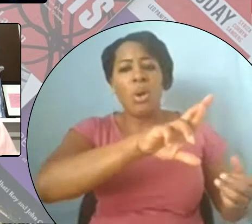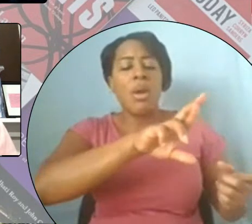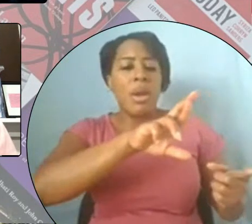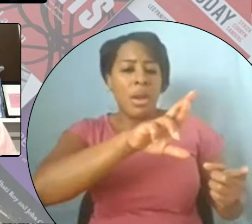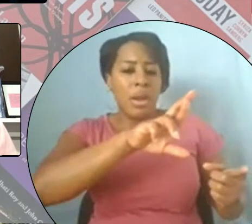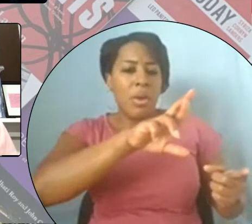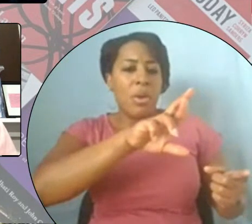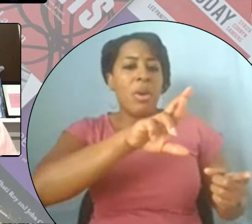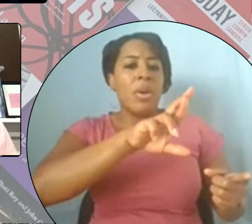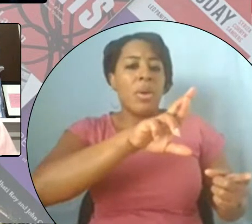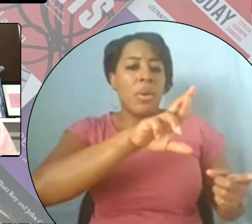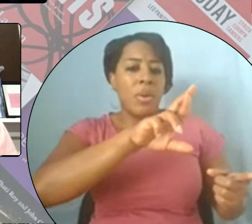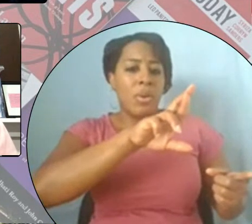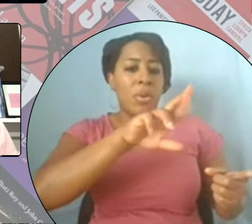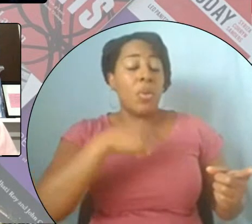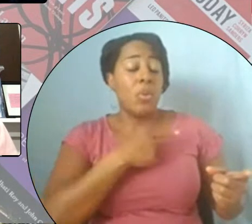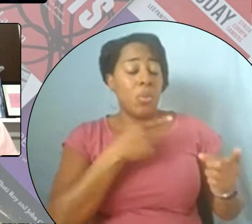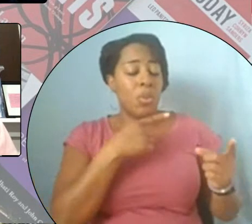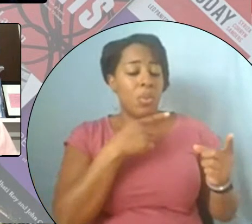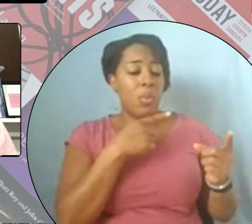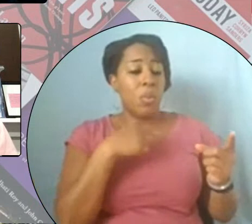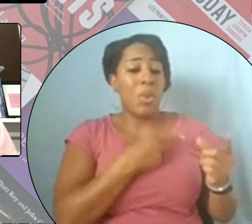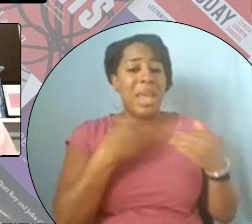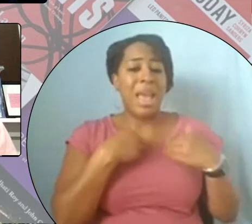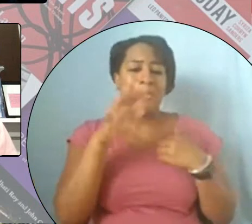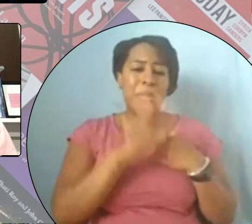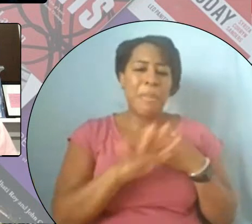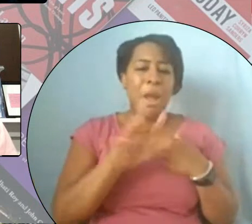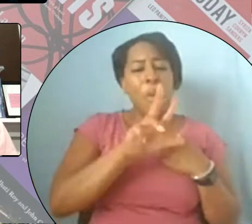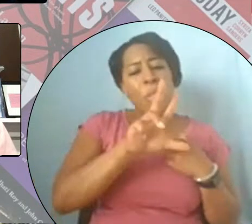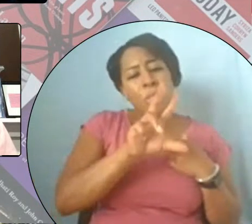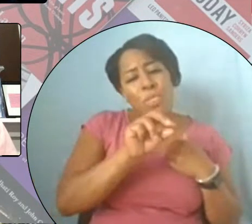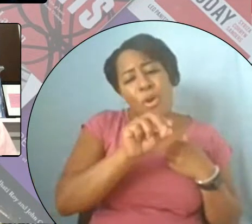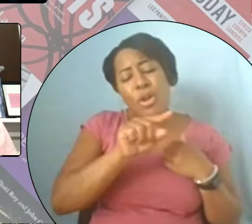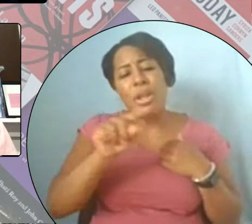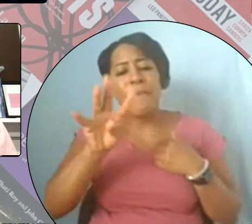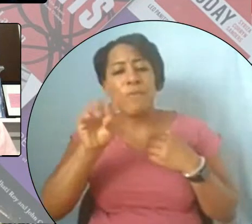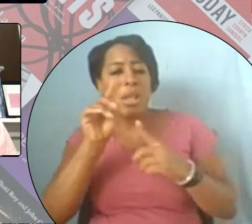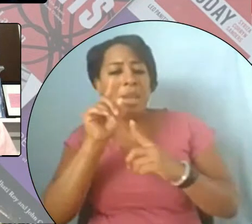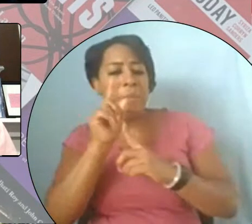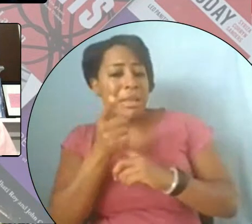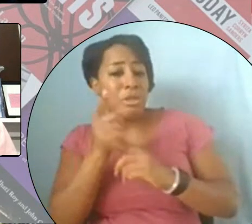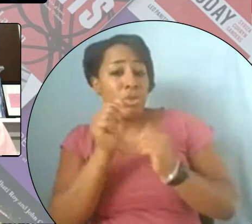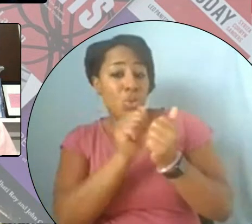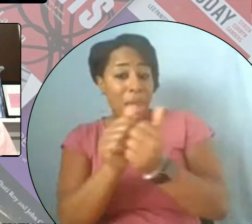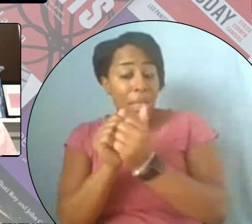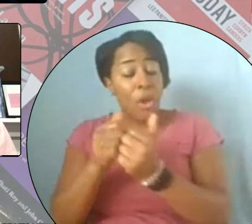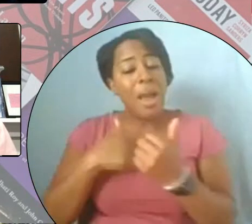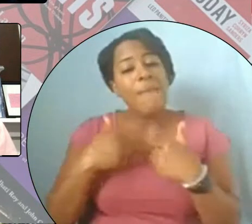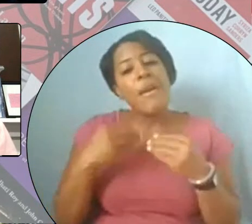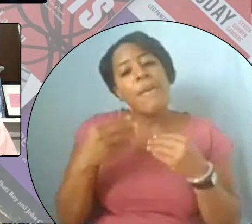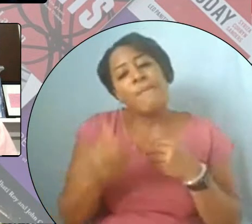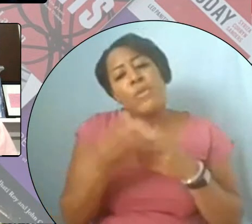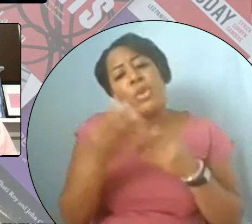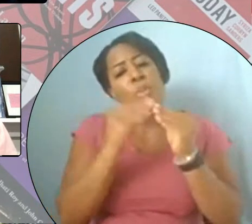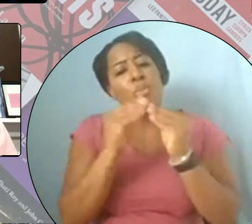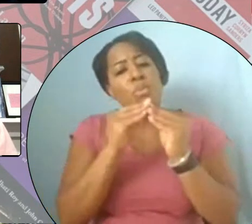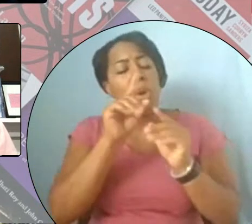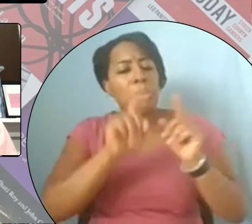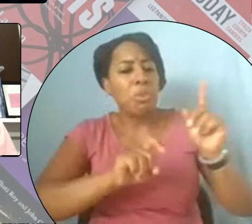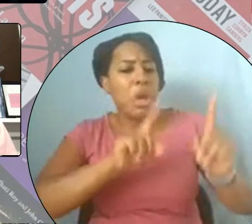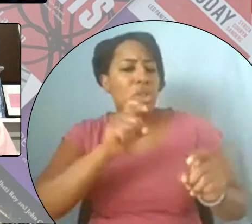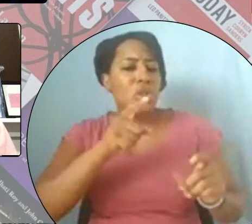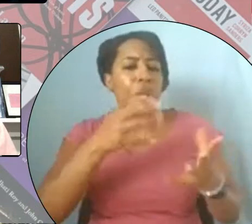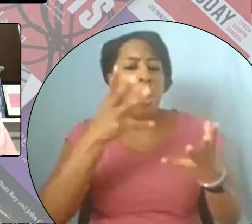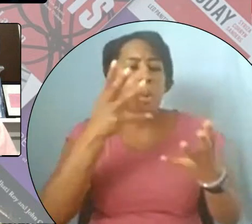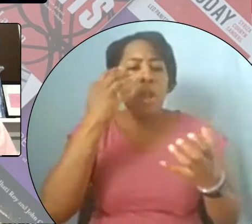We have another 30 minutes, 40 minutes together. I have a few more questions. I want to know more about your thoughts or